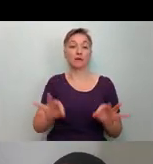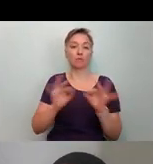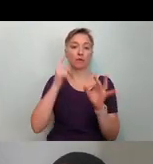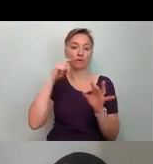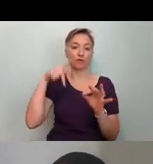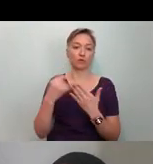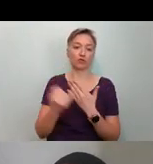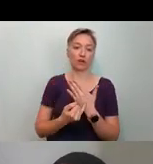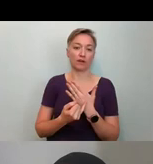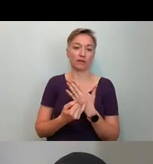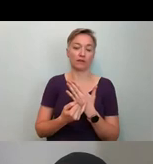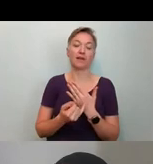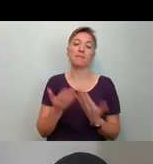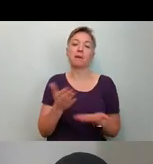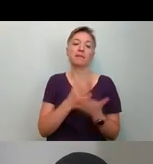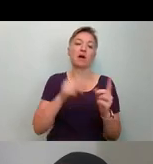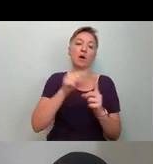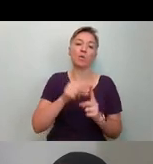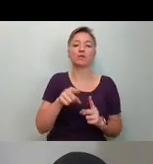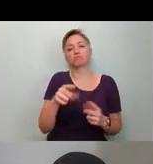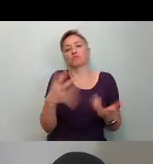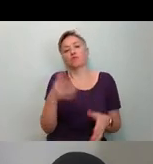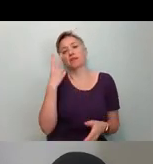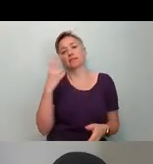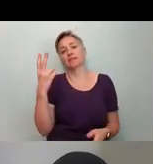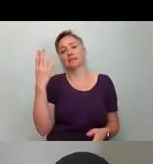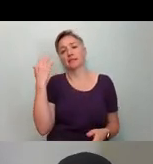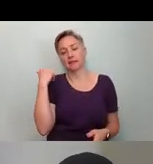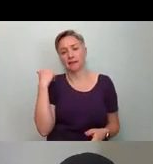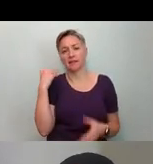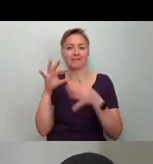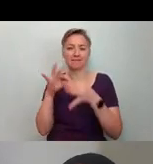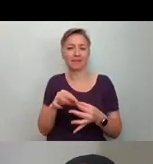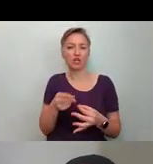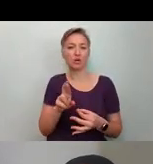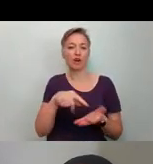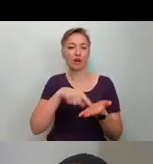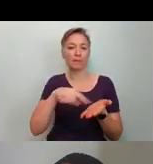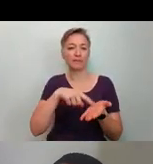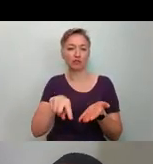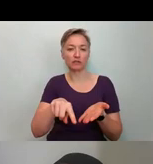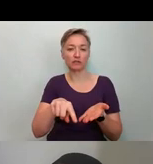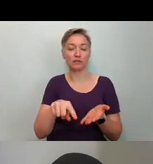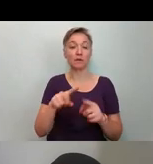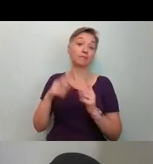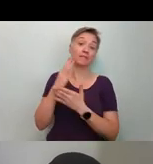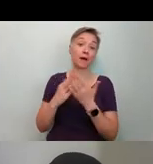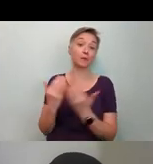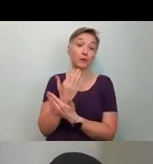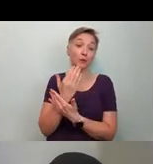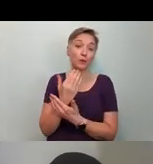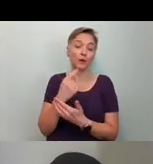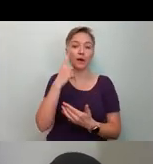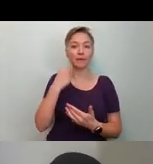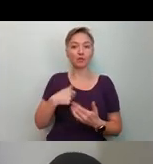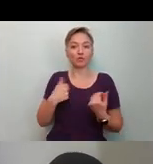them may be words that you've already heard associated with U of R compensation program, but some of them are new because we're trying to do a lot of